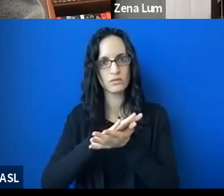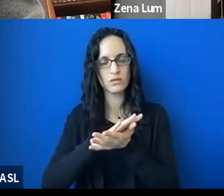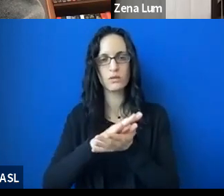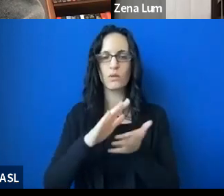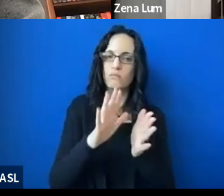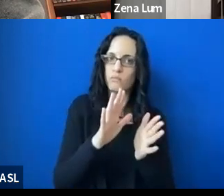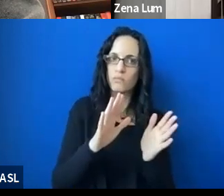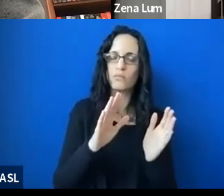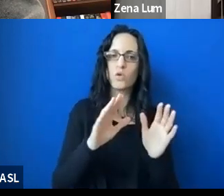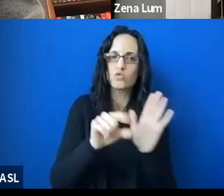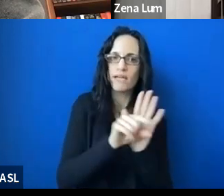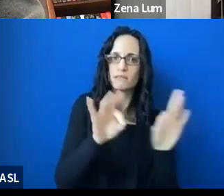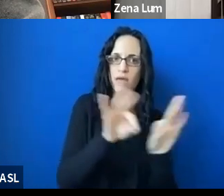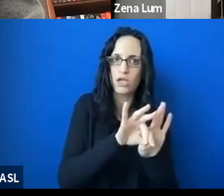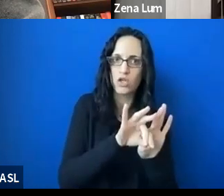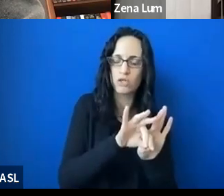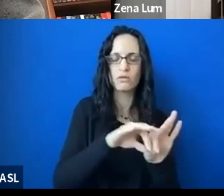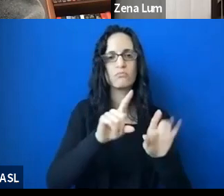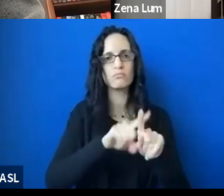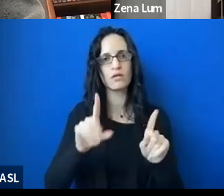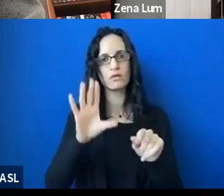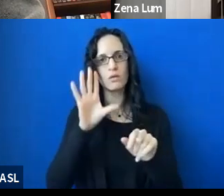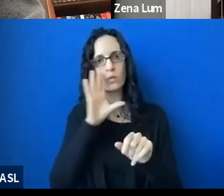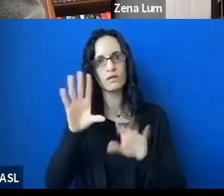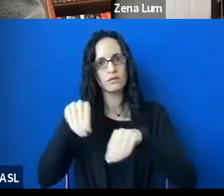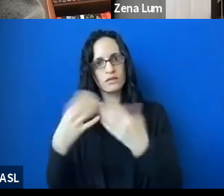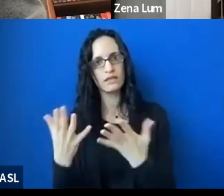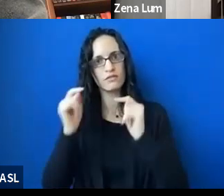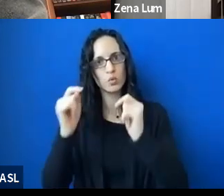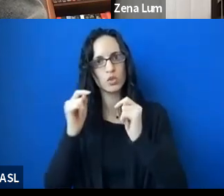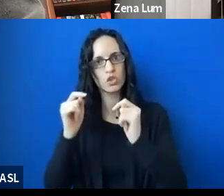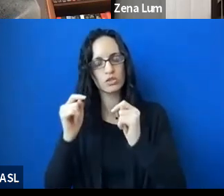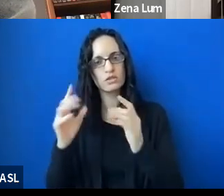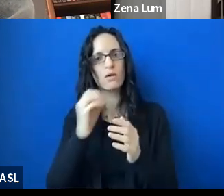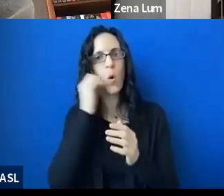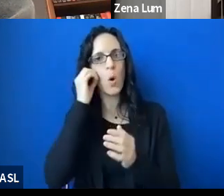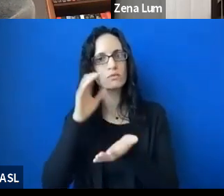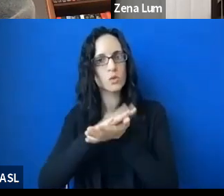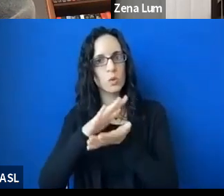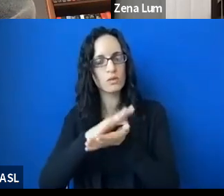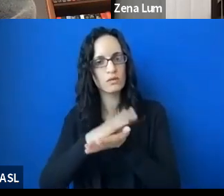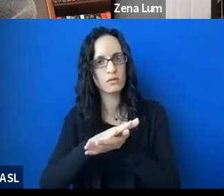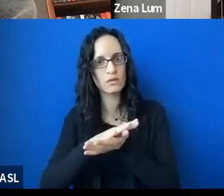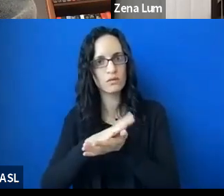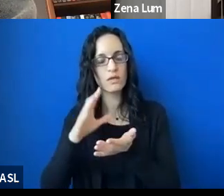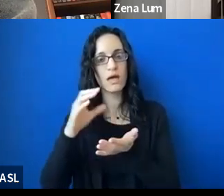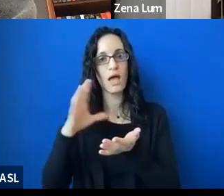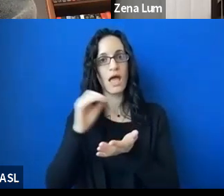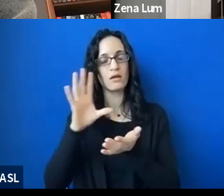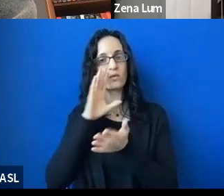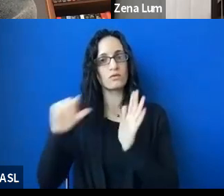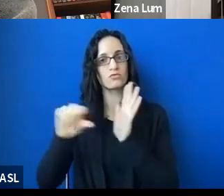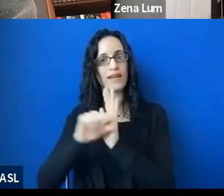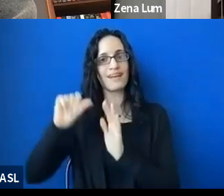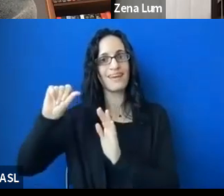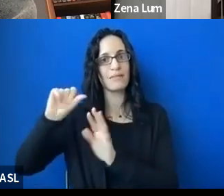We'll employ tutors to homeschool them, and we will grade them as A+. We know